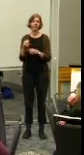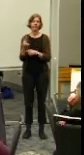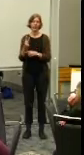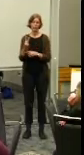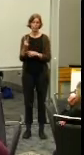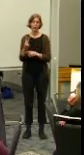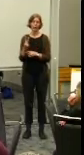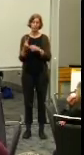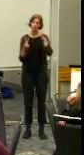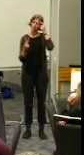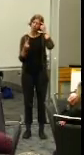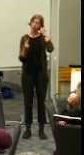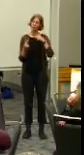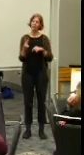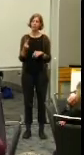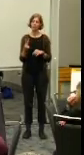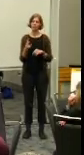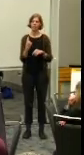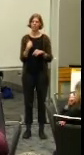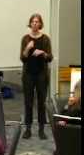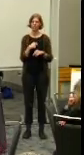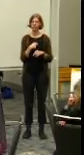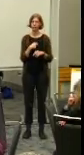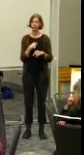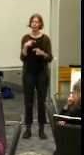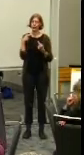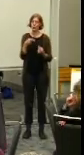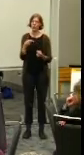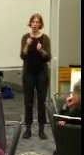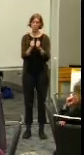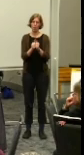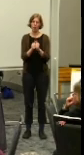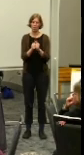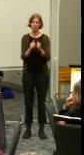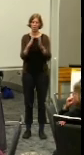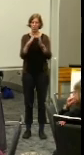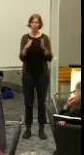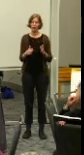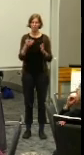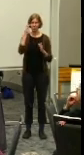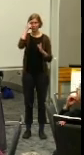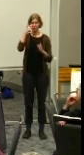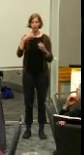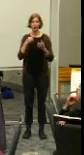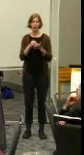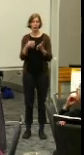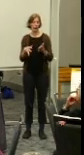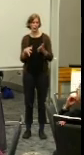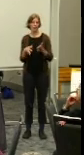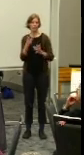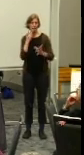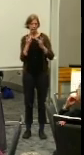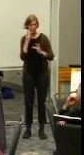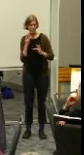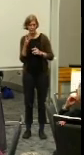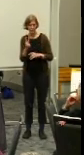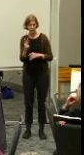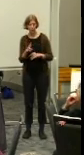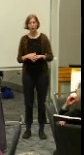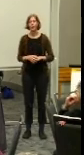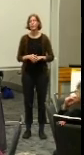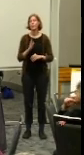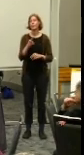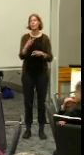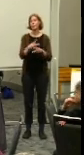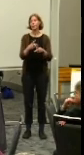there, because we know there's a huge issue with housing for those students. So those were the focus there. They are remaining as 4-bedroom houses,